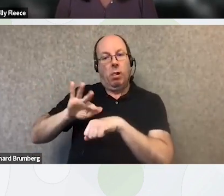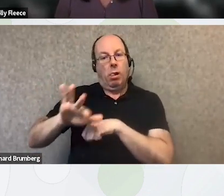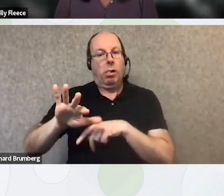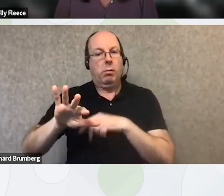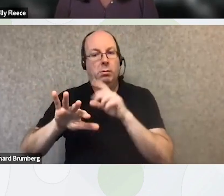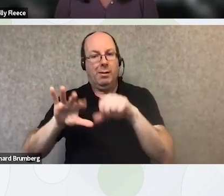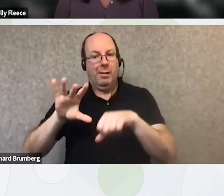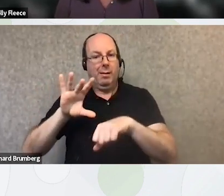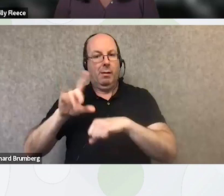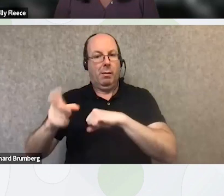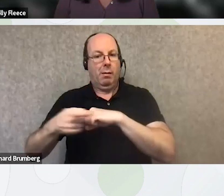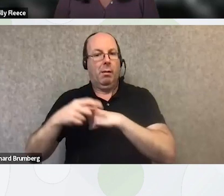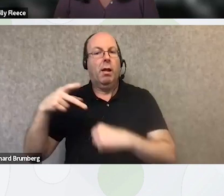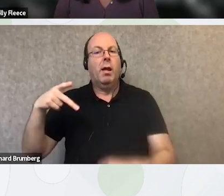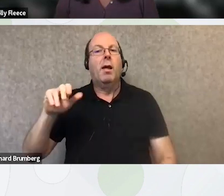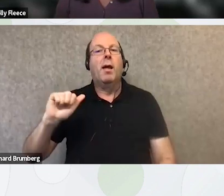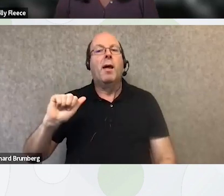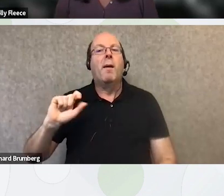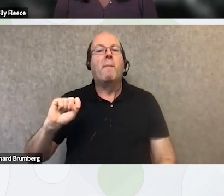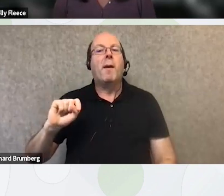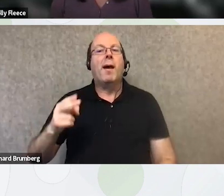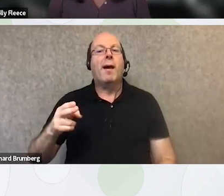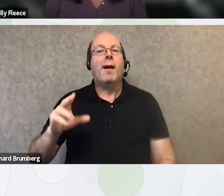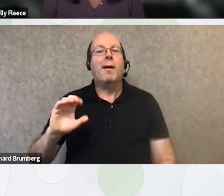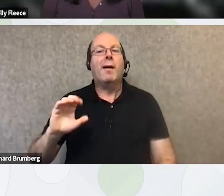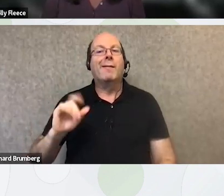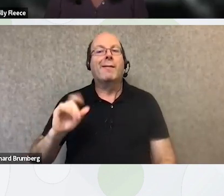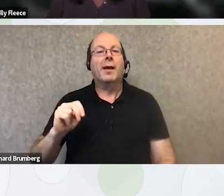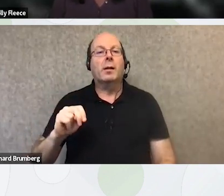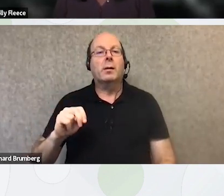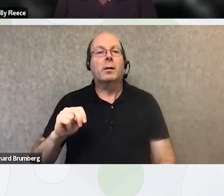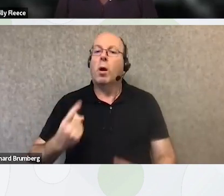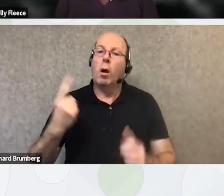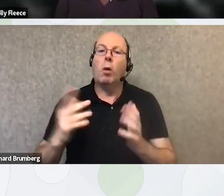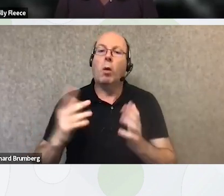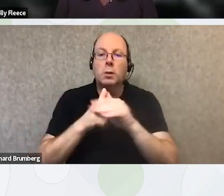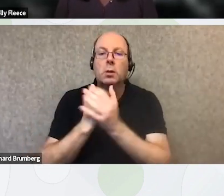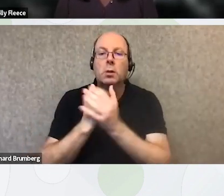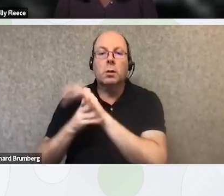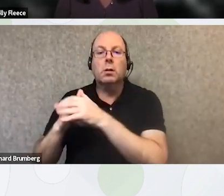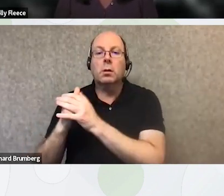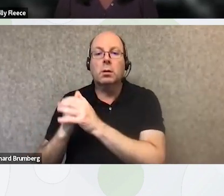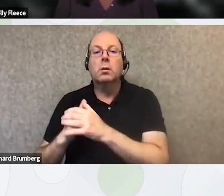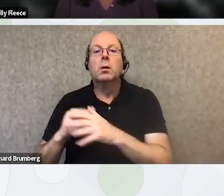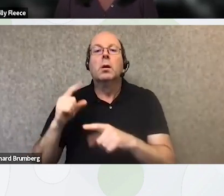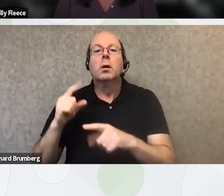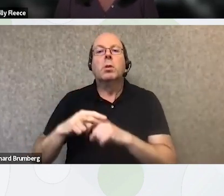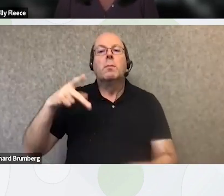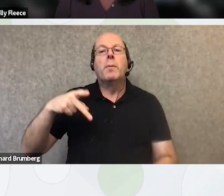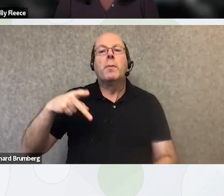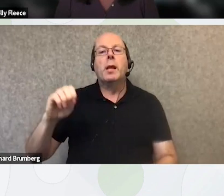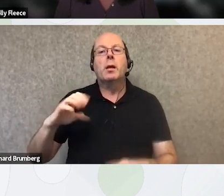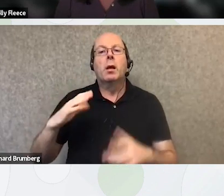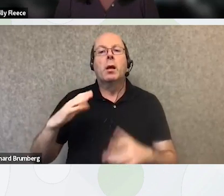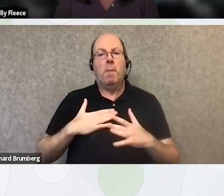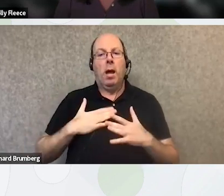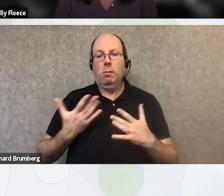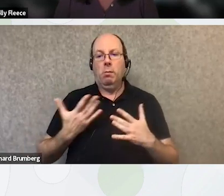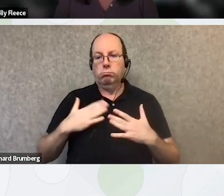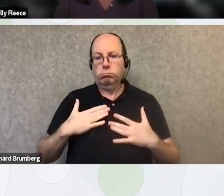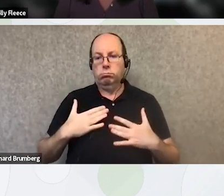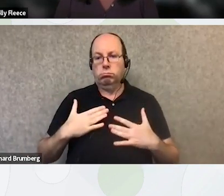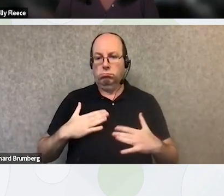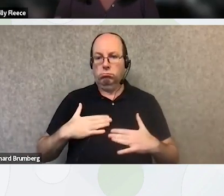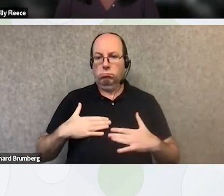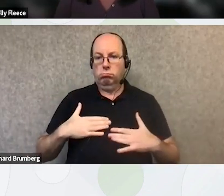about. This includes consistent and constant use of hand washing, as well as PPE, for thinking about contact with